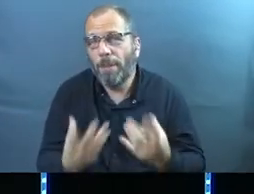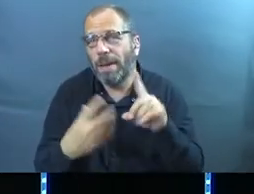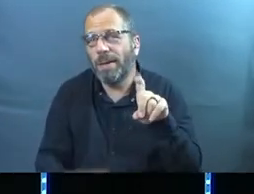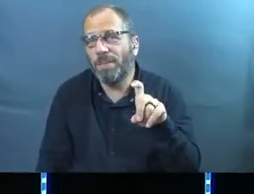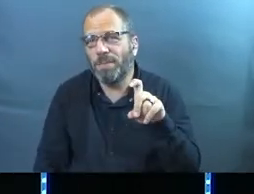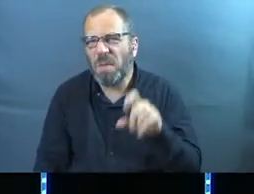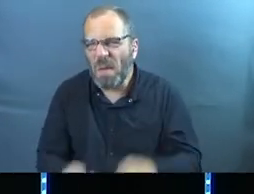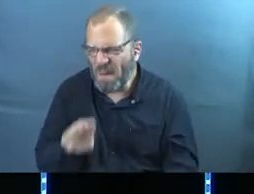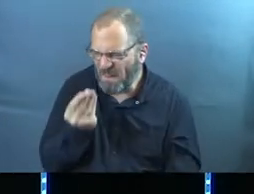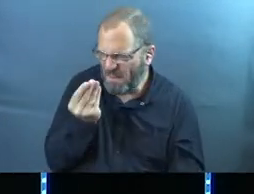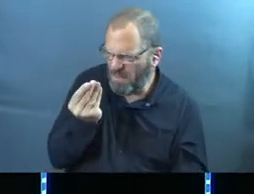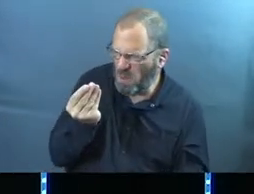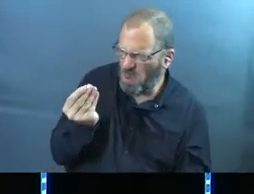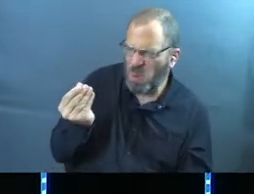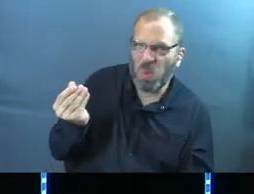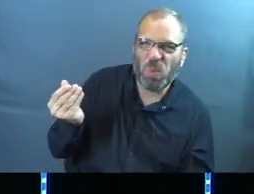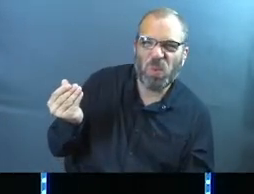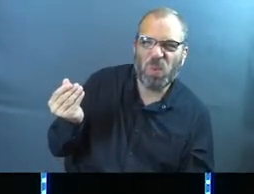Very few.